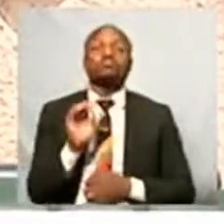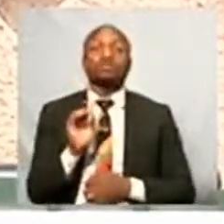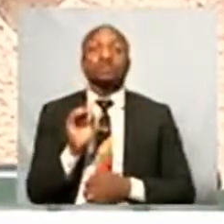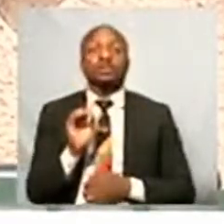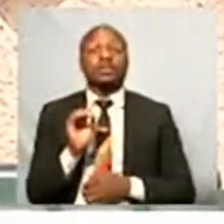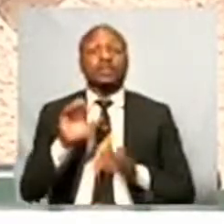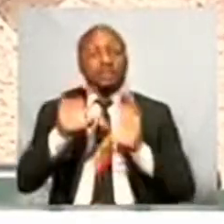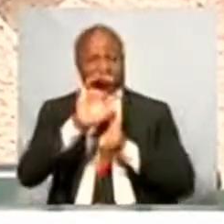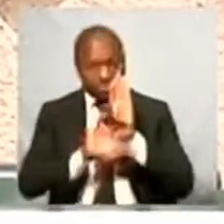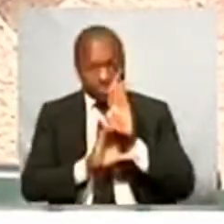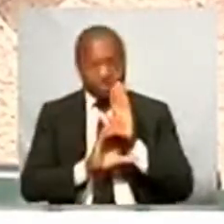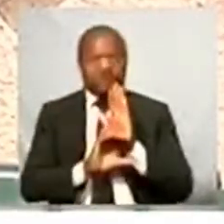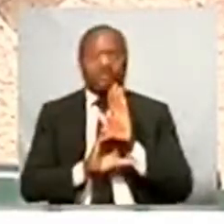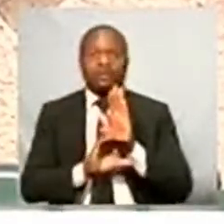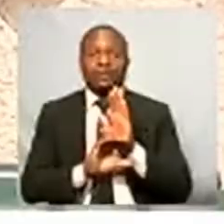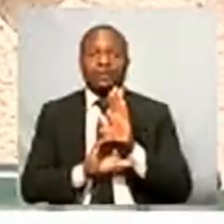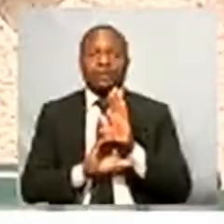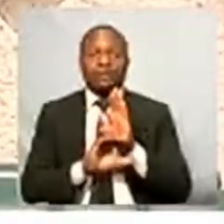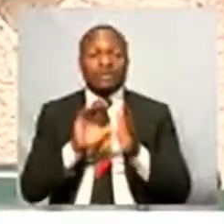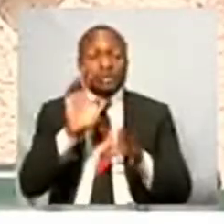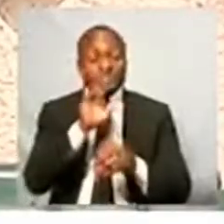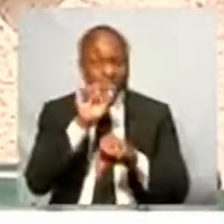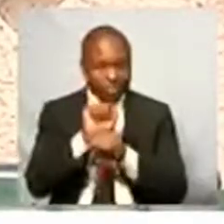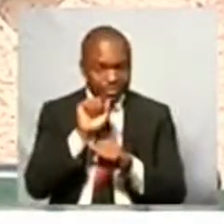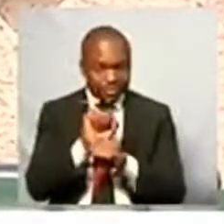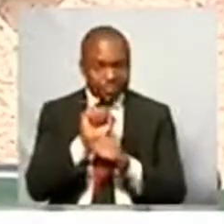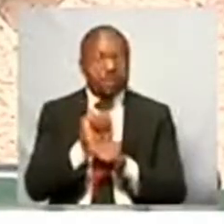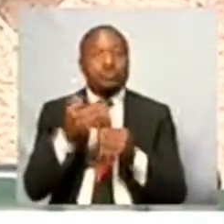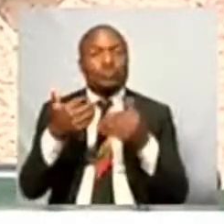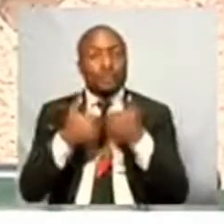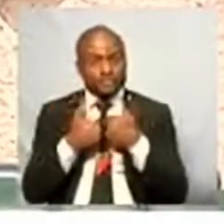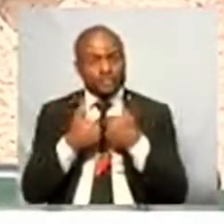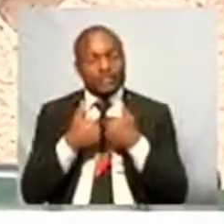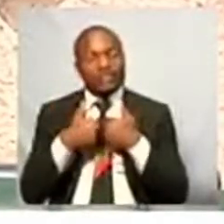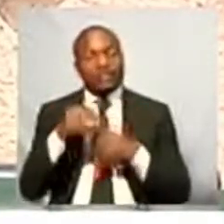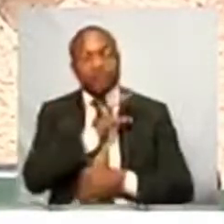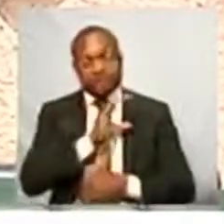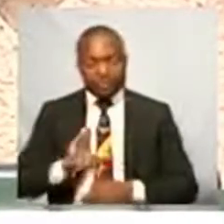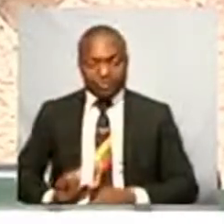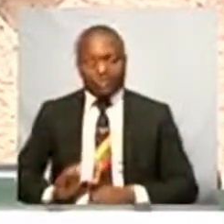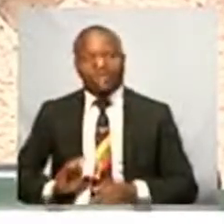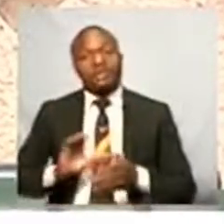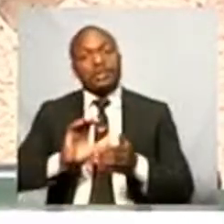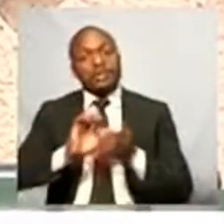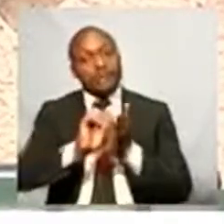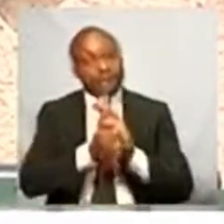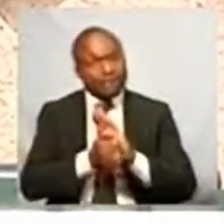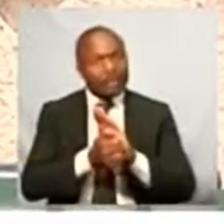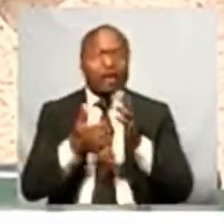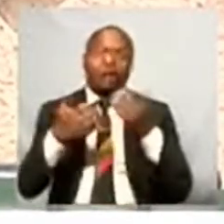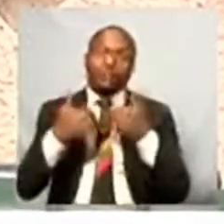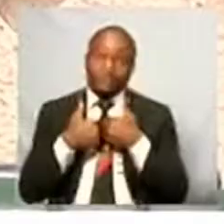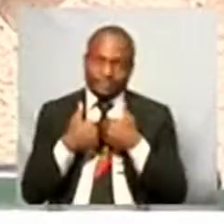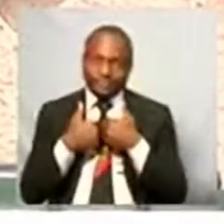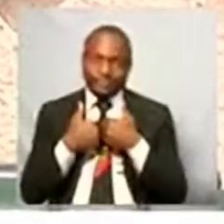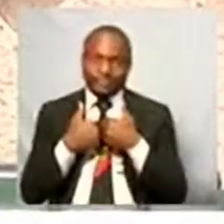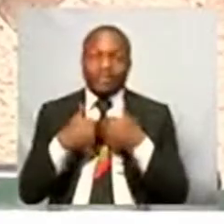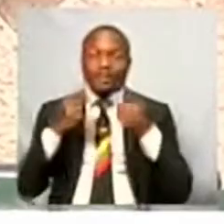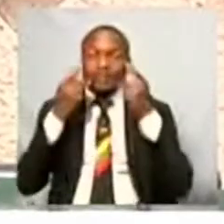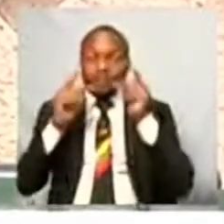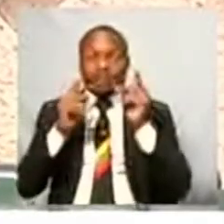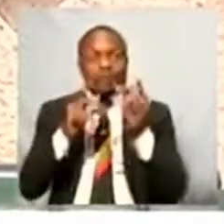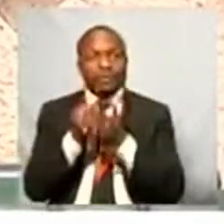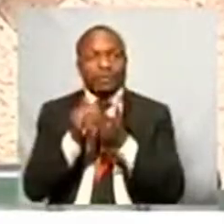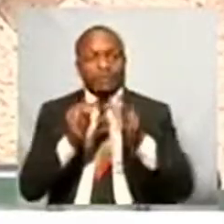the Constitution, and in terms of their operations, we have the Companies Act, we also have the Public